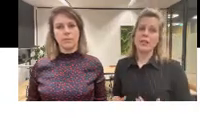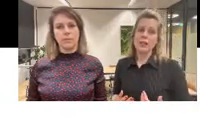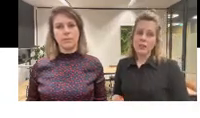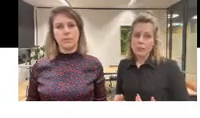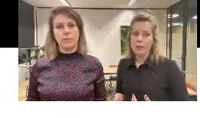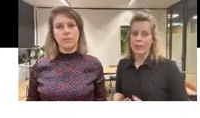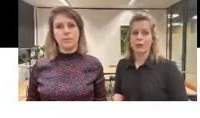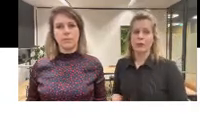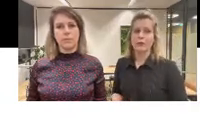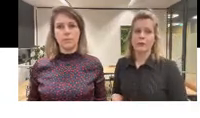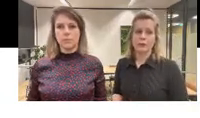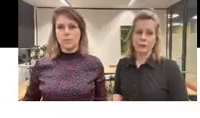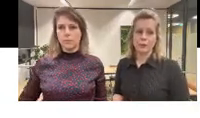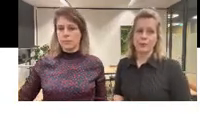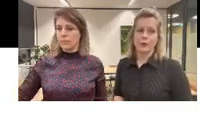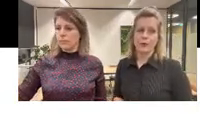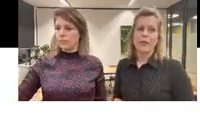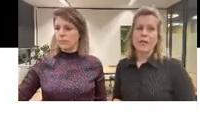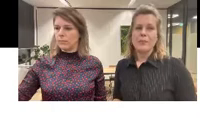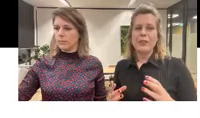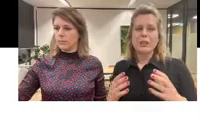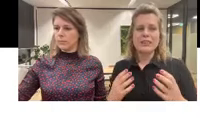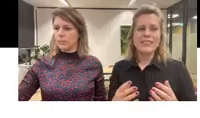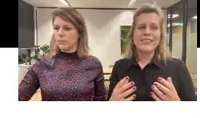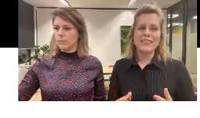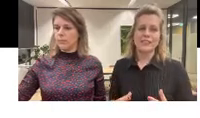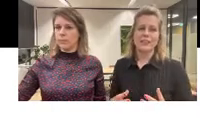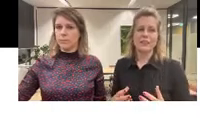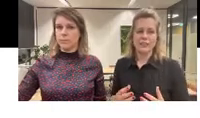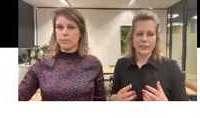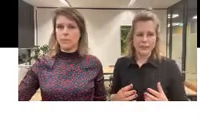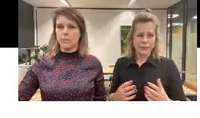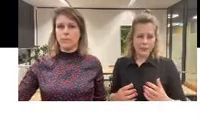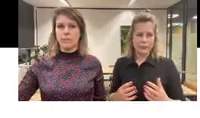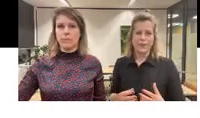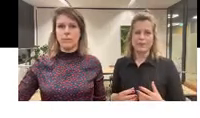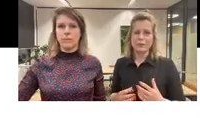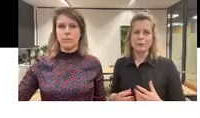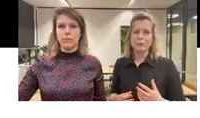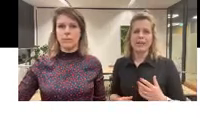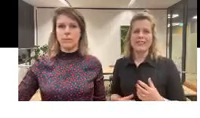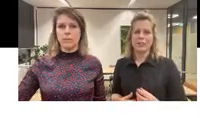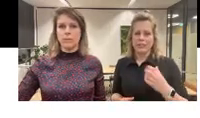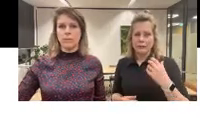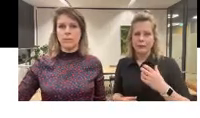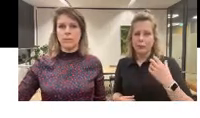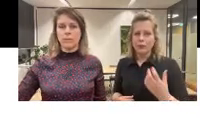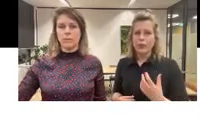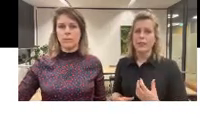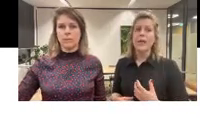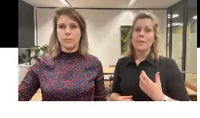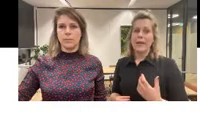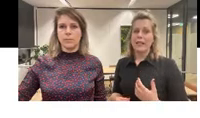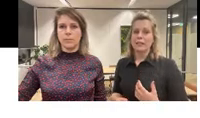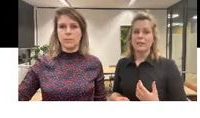symptoms than a non-combined trauma-focused treatment program. Because these therapies seem to be based on different